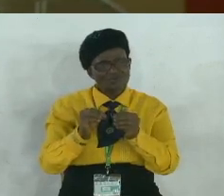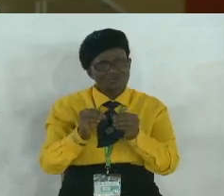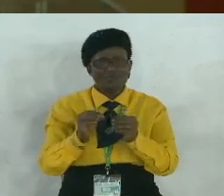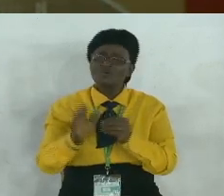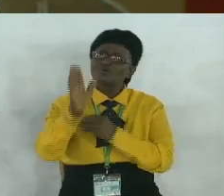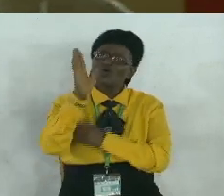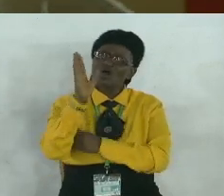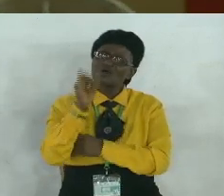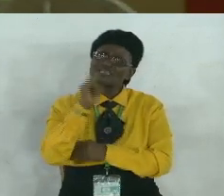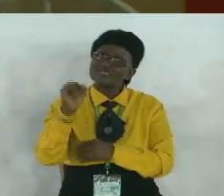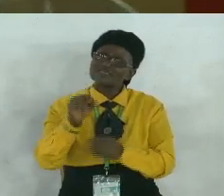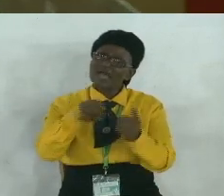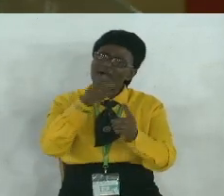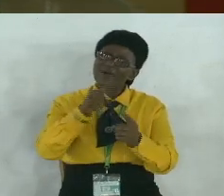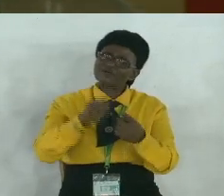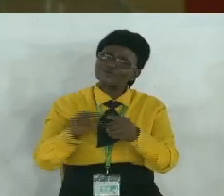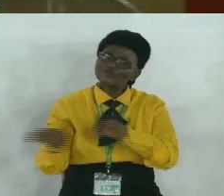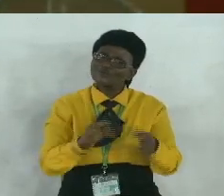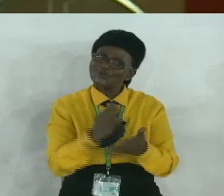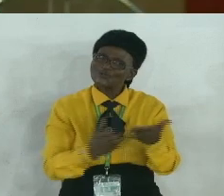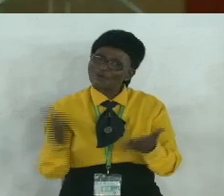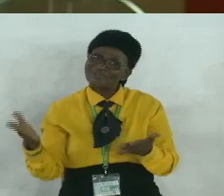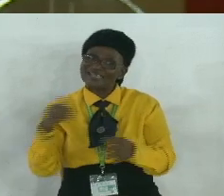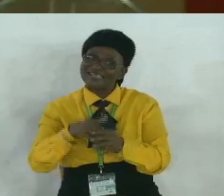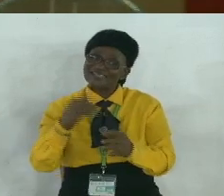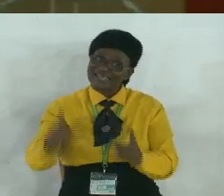God is about to do something in the life of some.